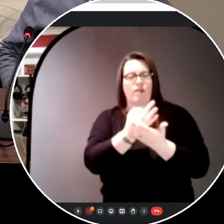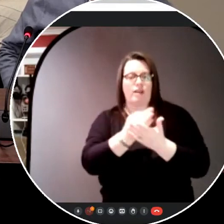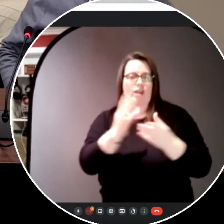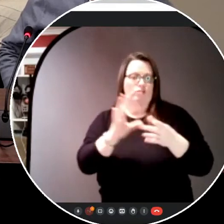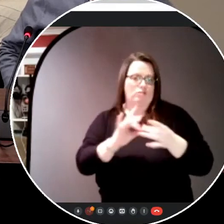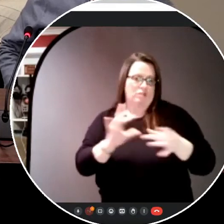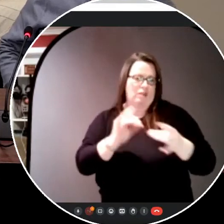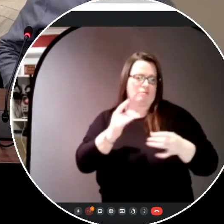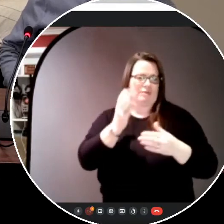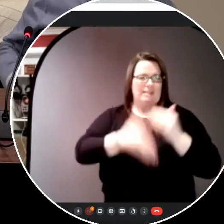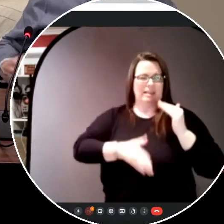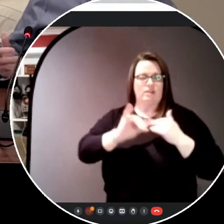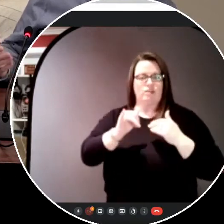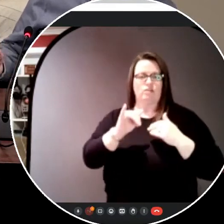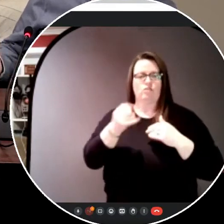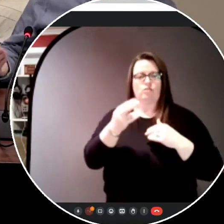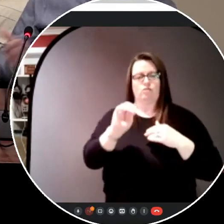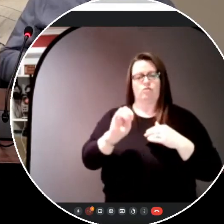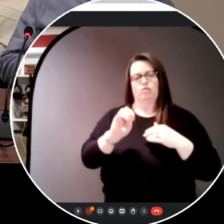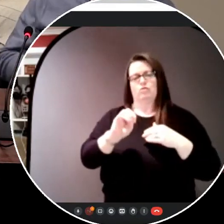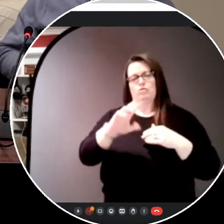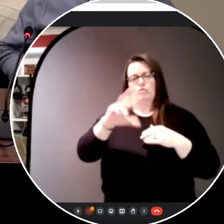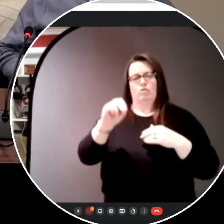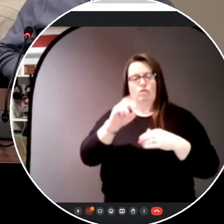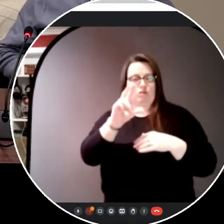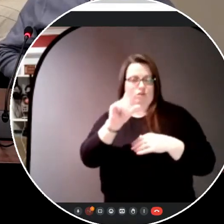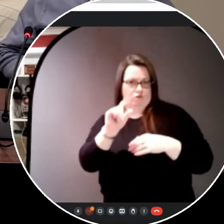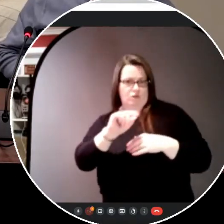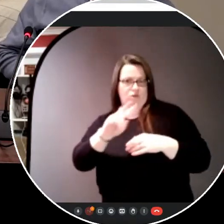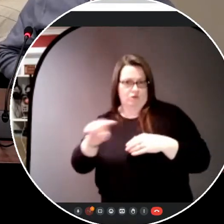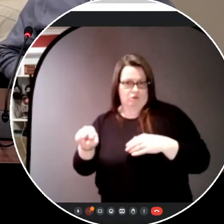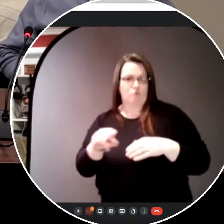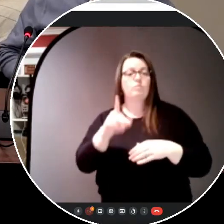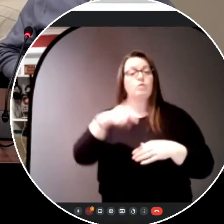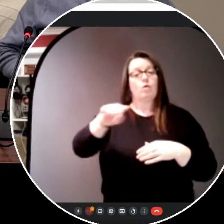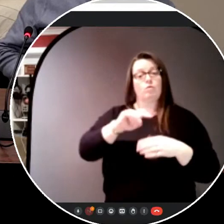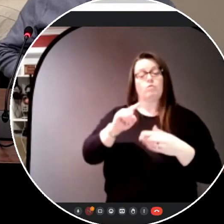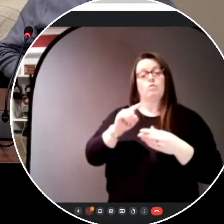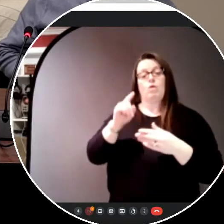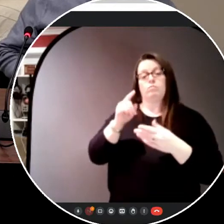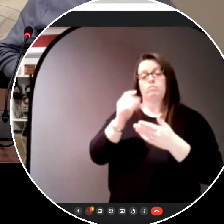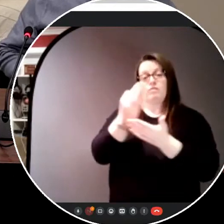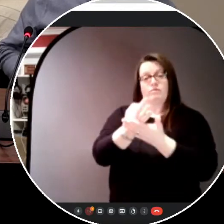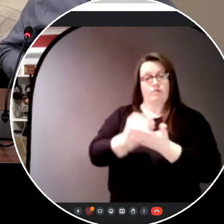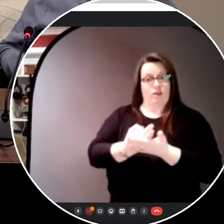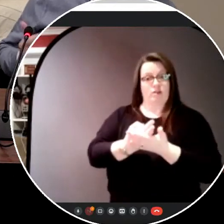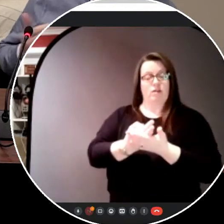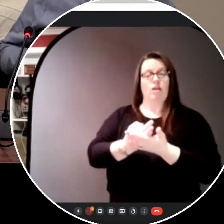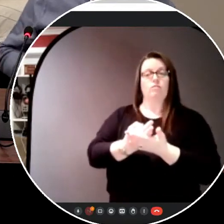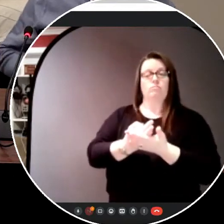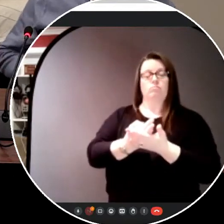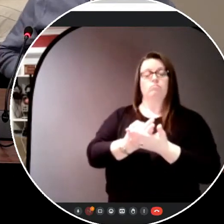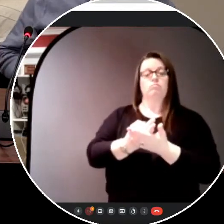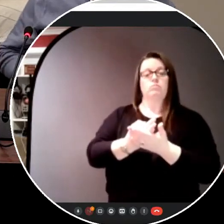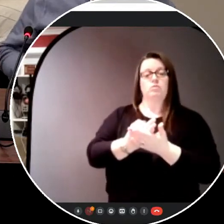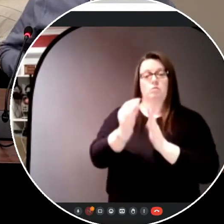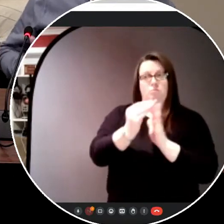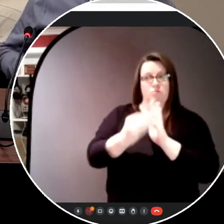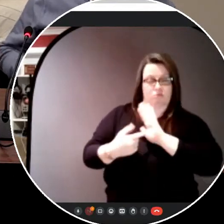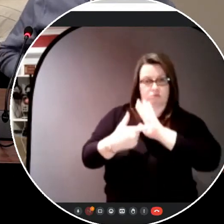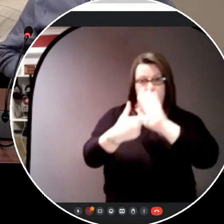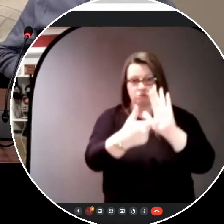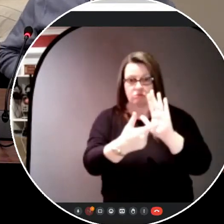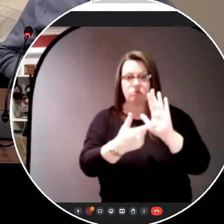2022. So those statements were presented. We actually had a attendance by